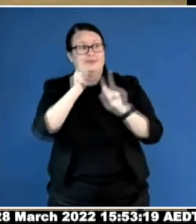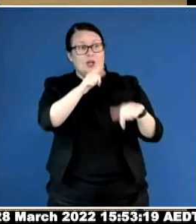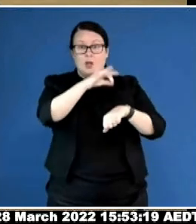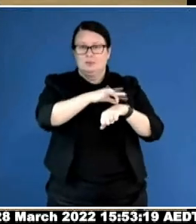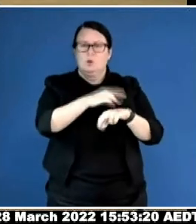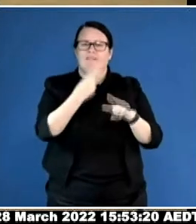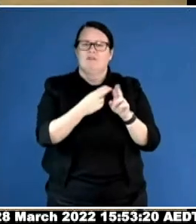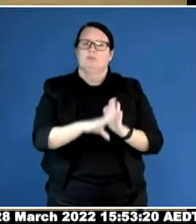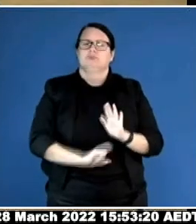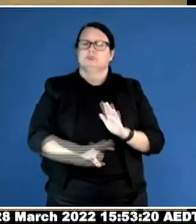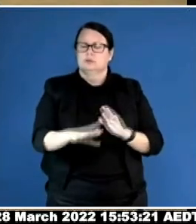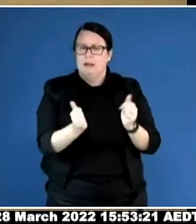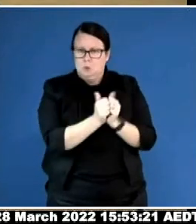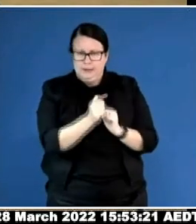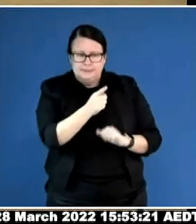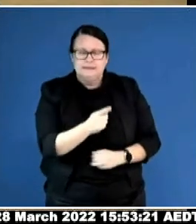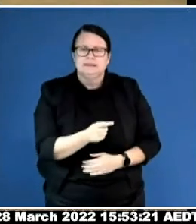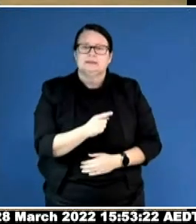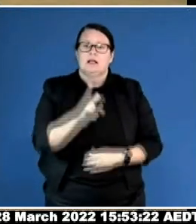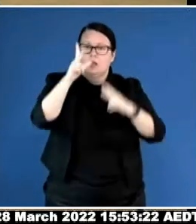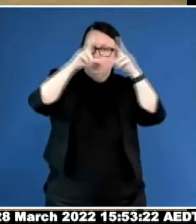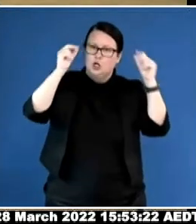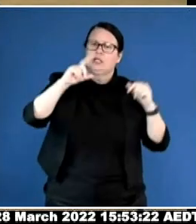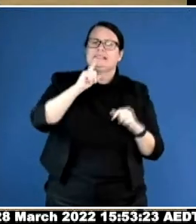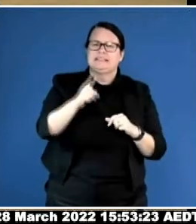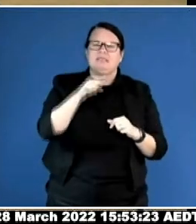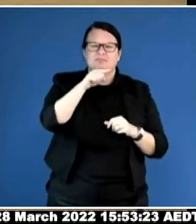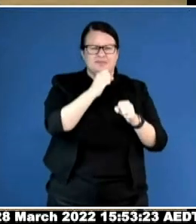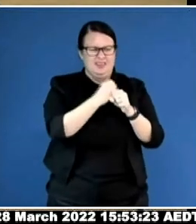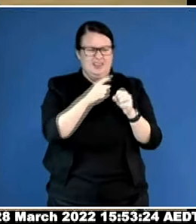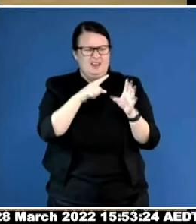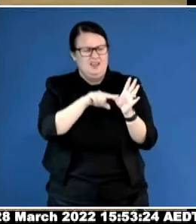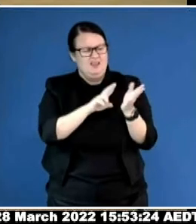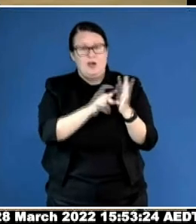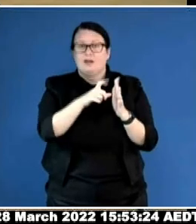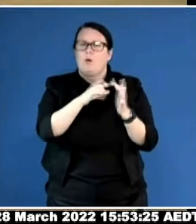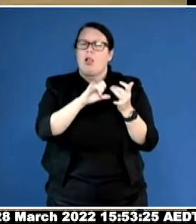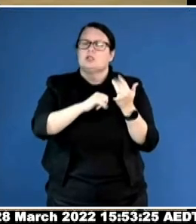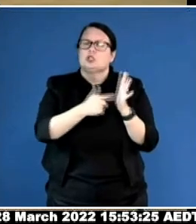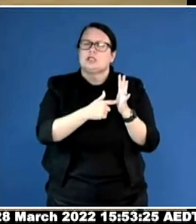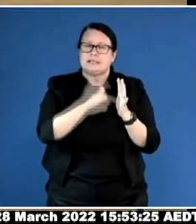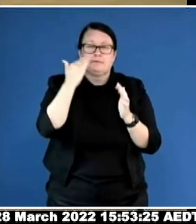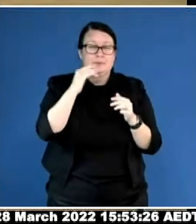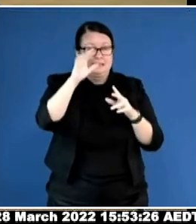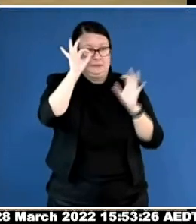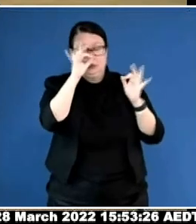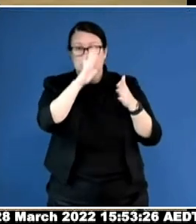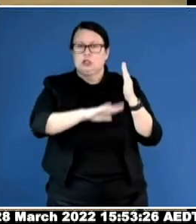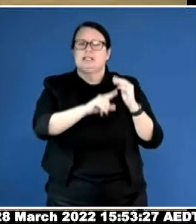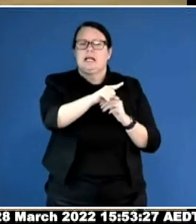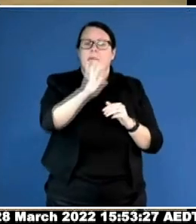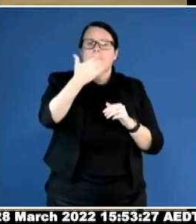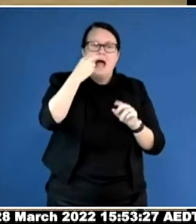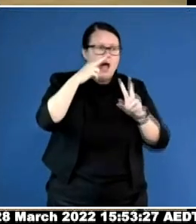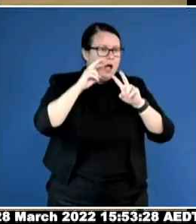termination appointment. When I arrived, the nursing staff told me that the gynecologist I'd seen previously when seeking a sterilisation had reviewed my